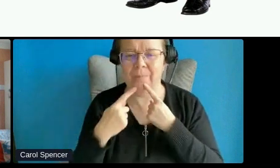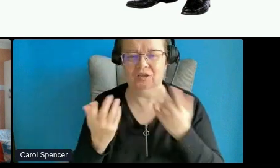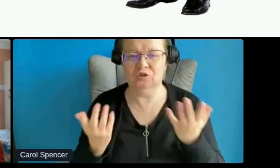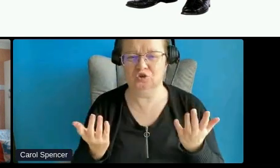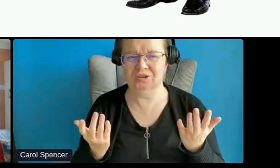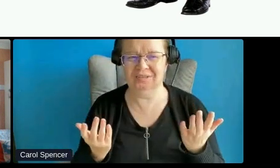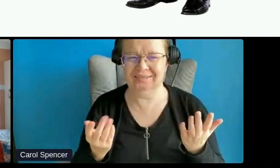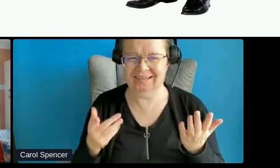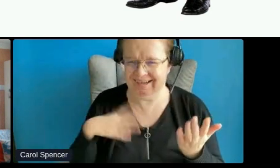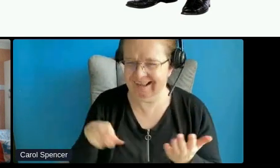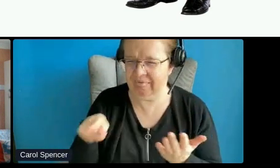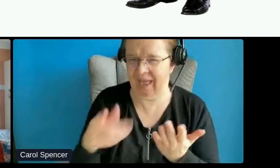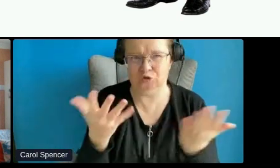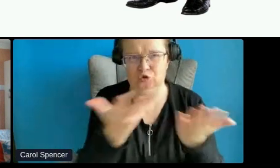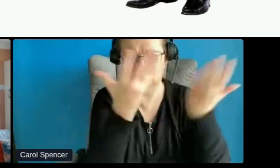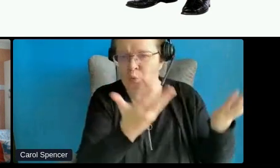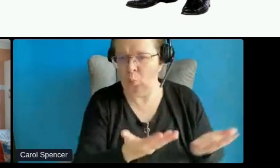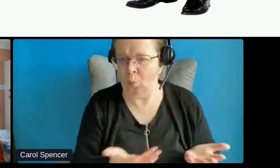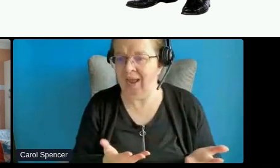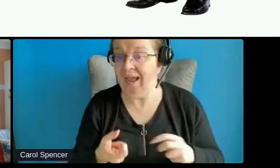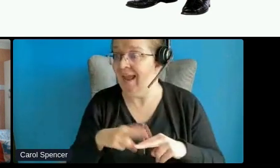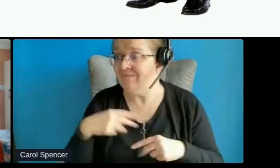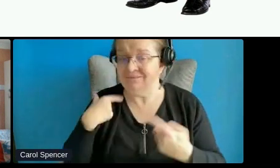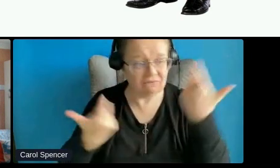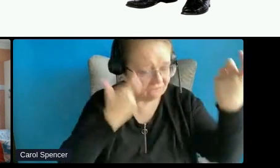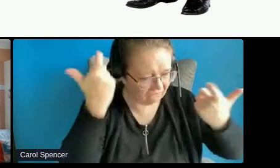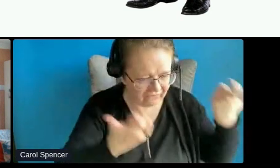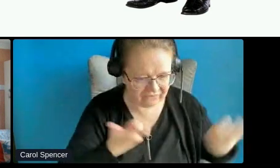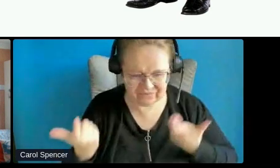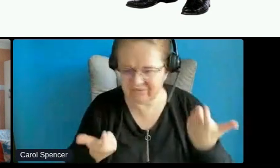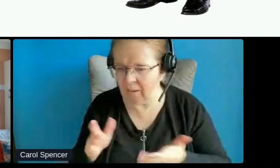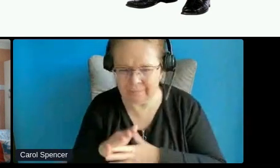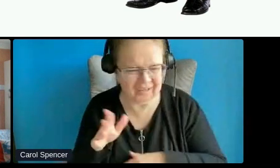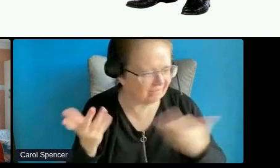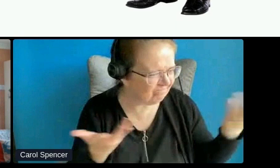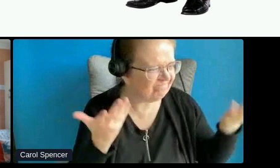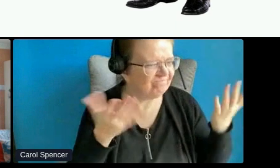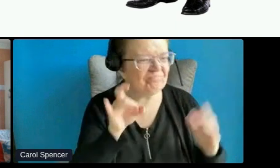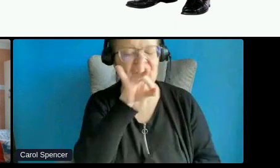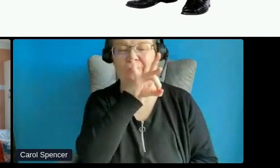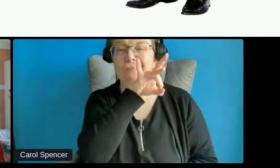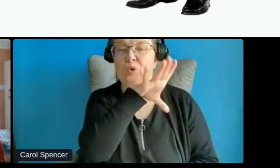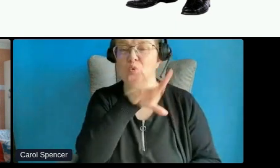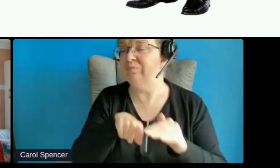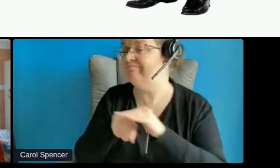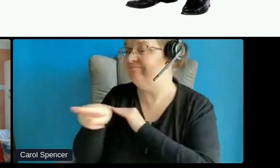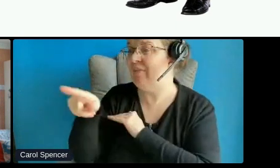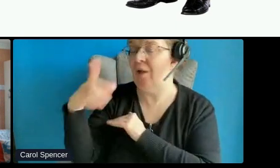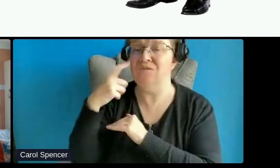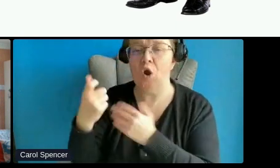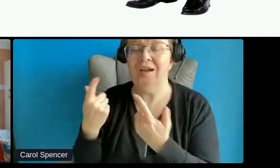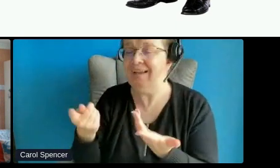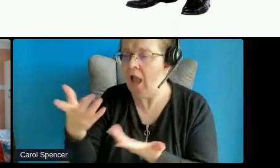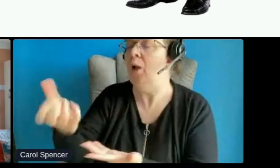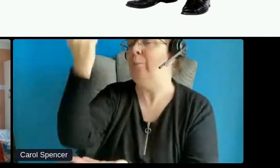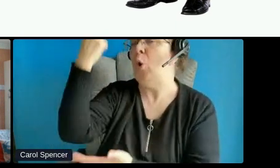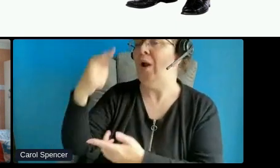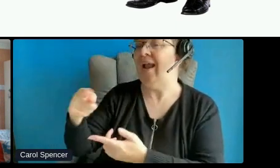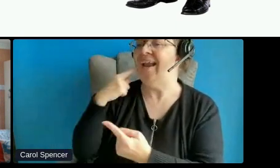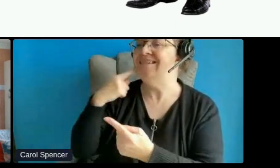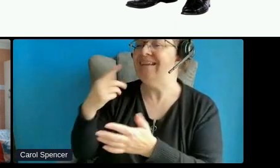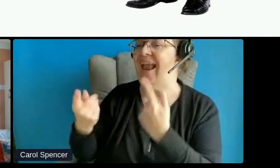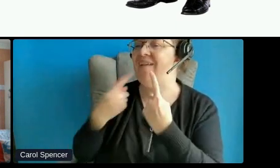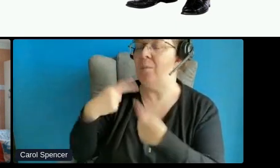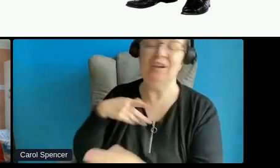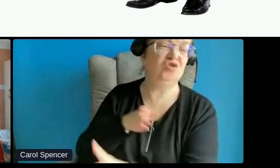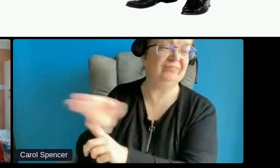because being unable to find it, consumers will just go somewhere else where they think they might be able to find it more easily.